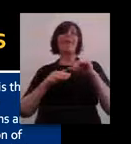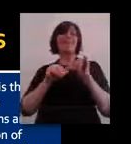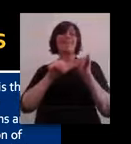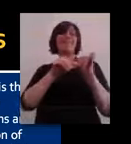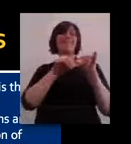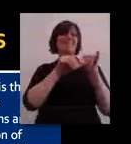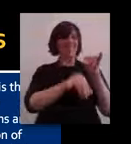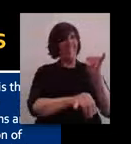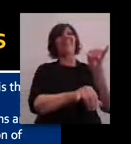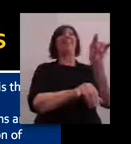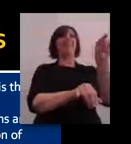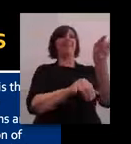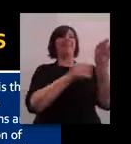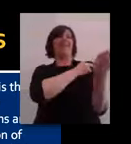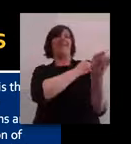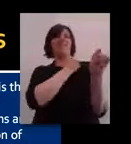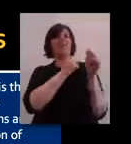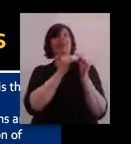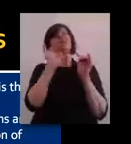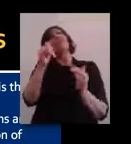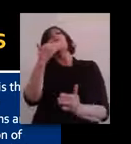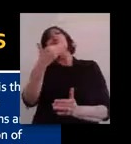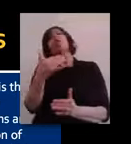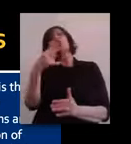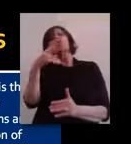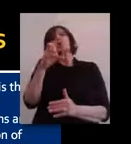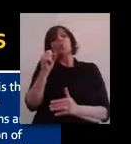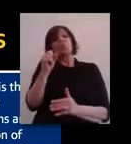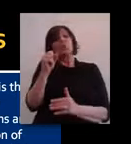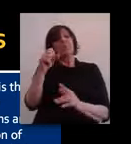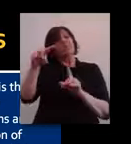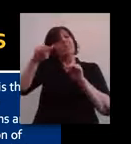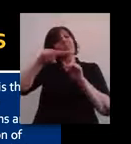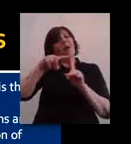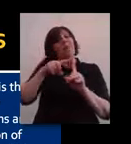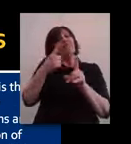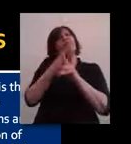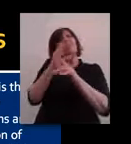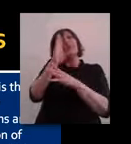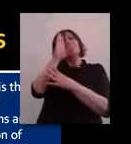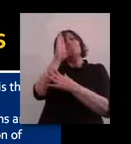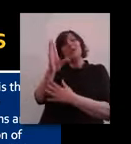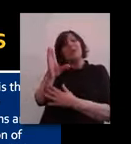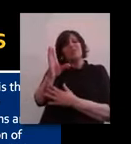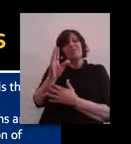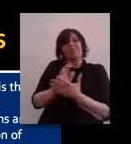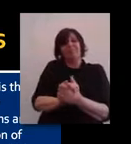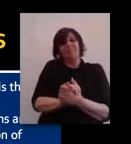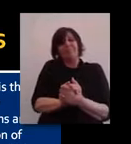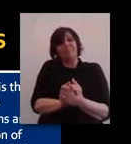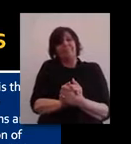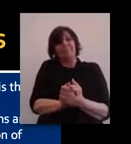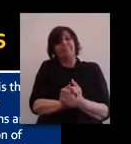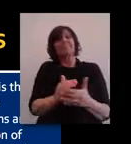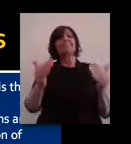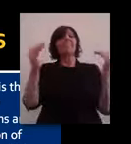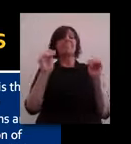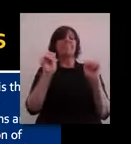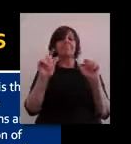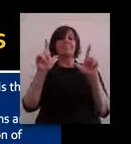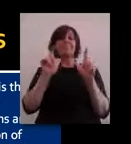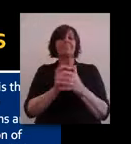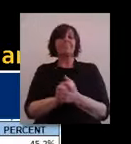the hospital. So that's the direction that we're hoping that we can continue heading. Next slide.